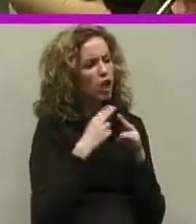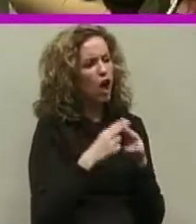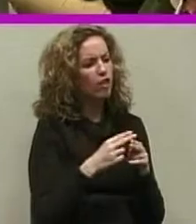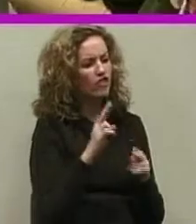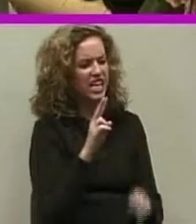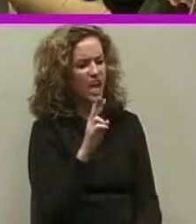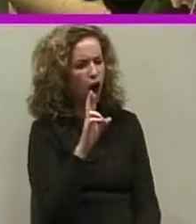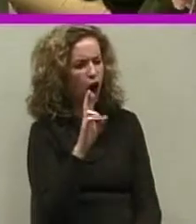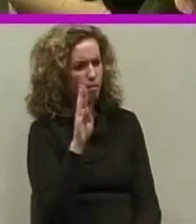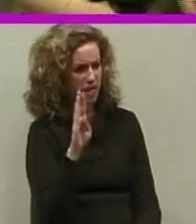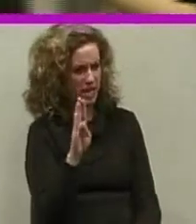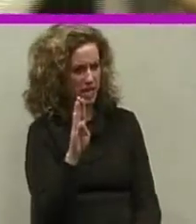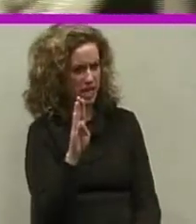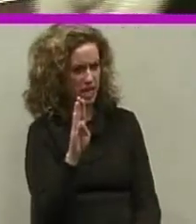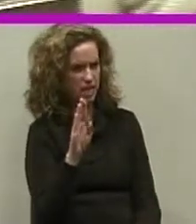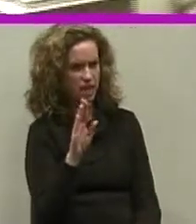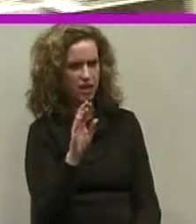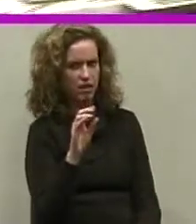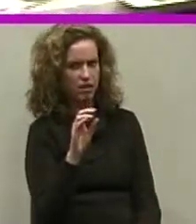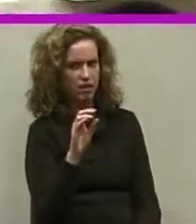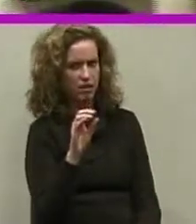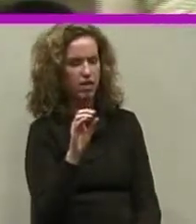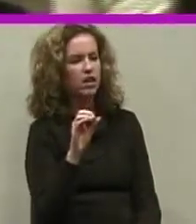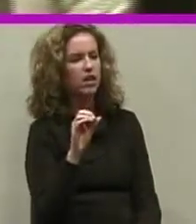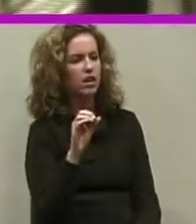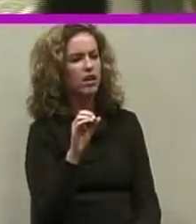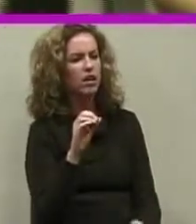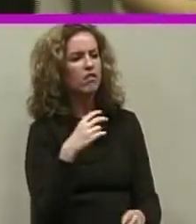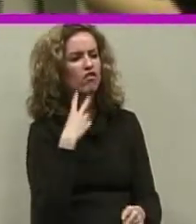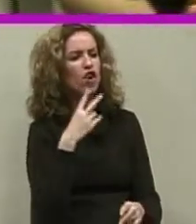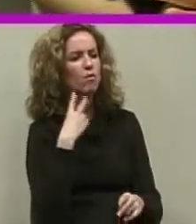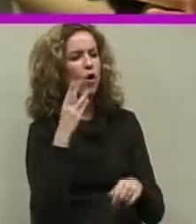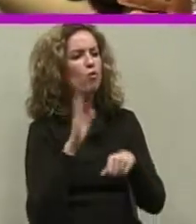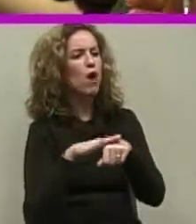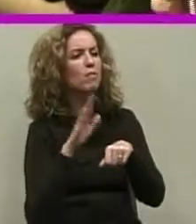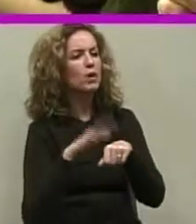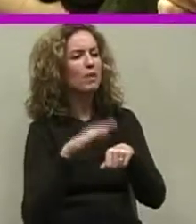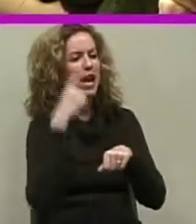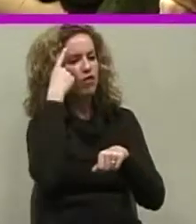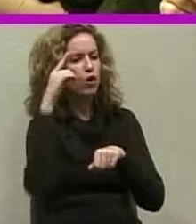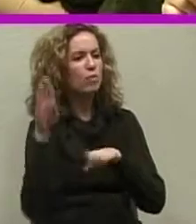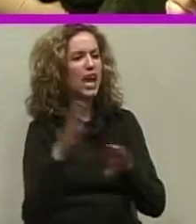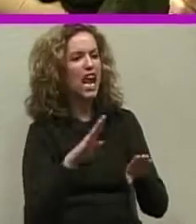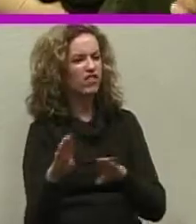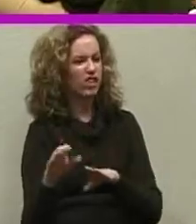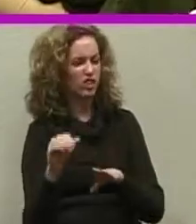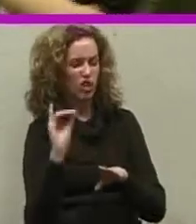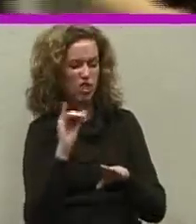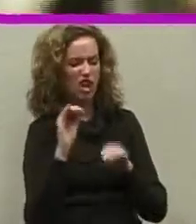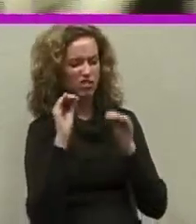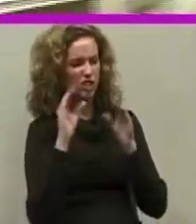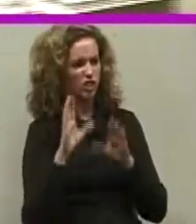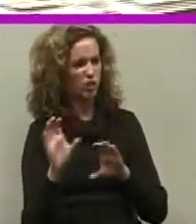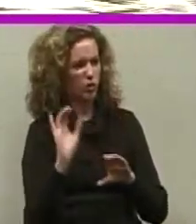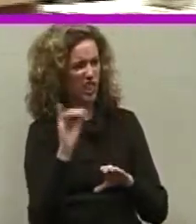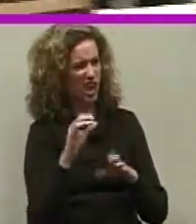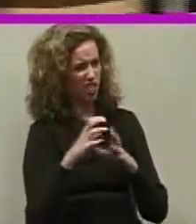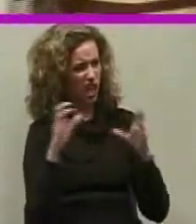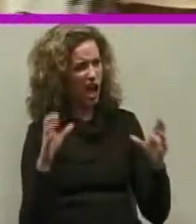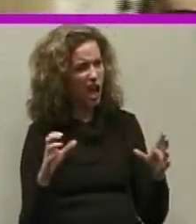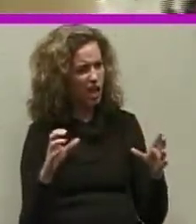VRBs. Yeah, verbal reprimand for behavior. So this teacher's given a lot of verbal reprimands for behavior out. Yeah. Think that's unusual?